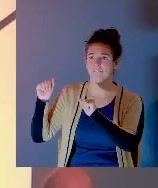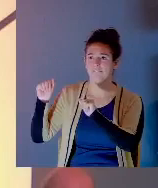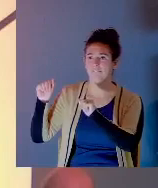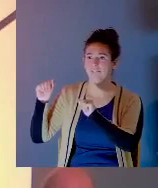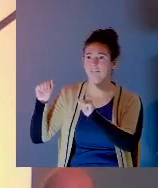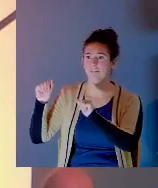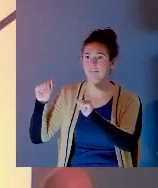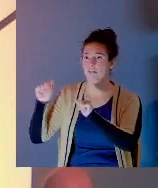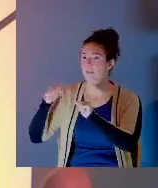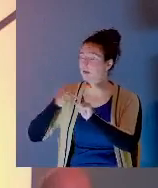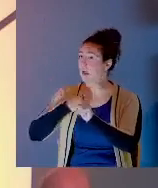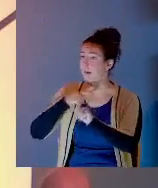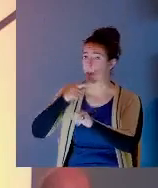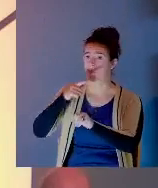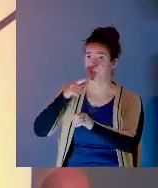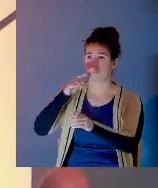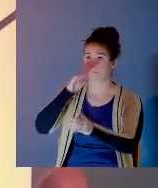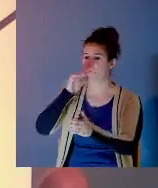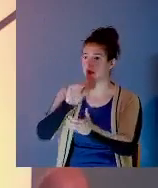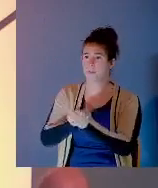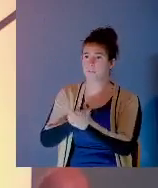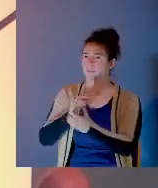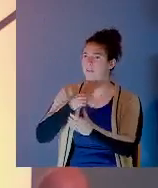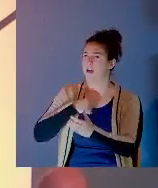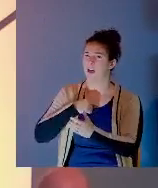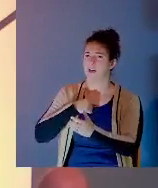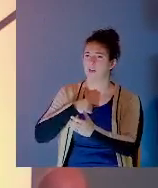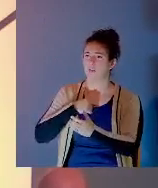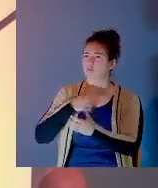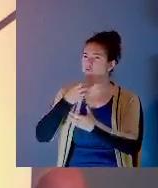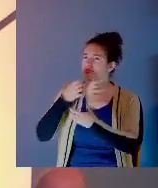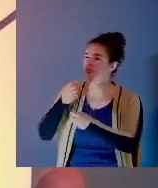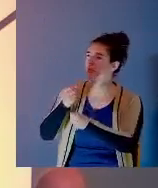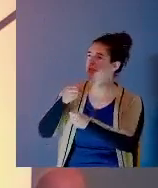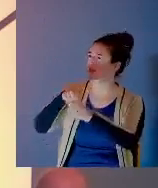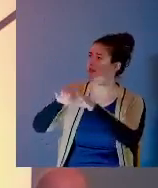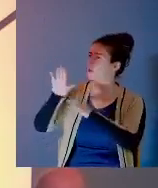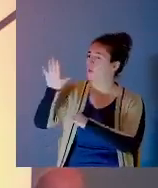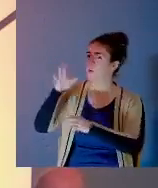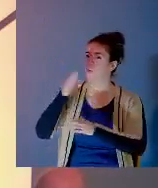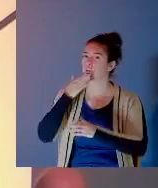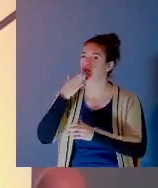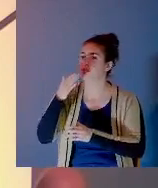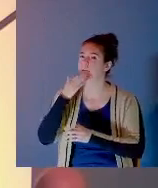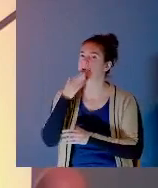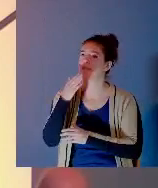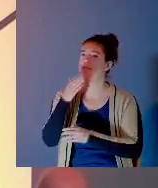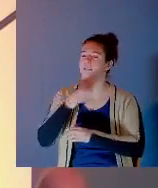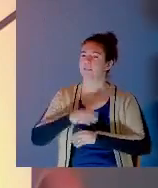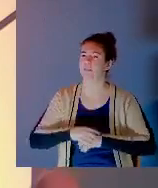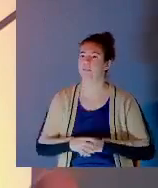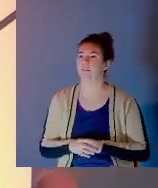will trust in the goodness of God.